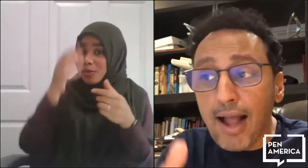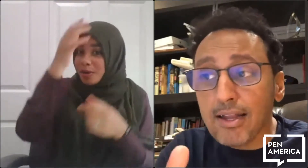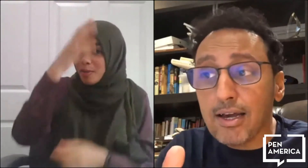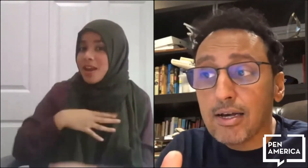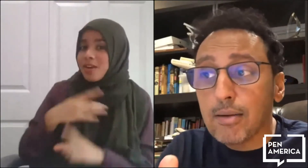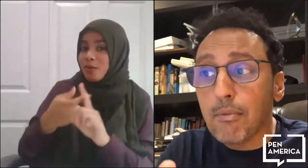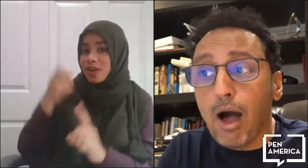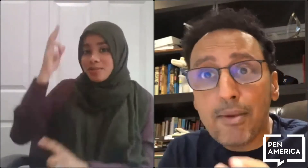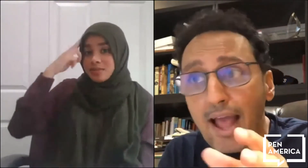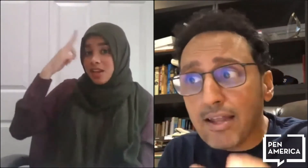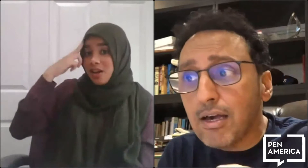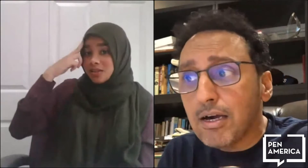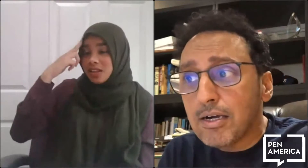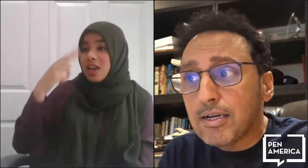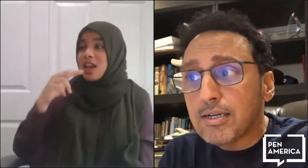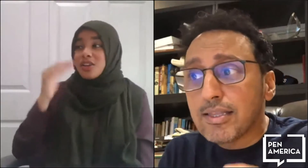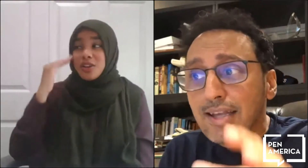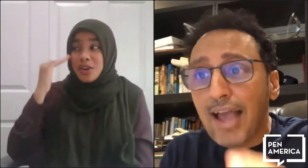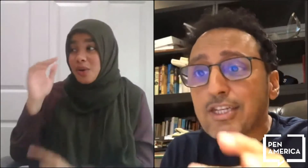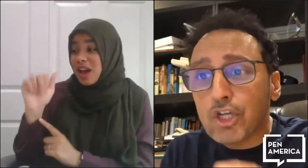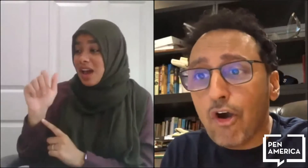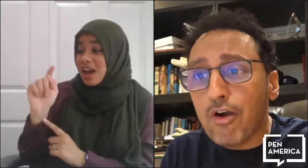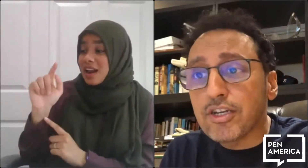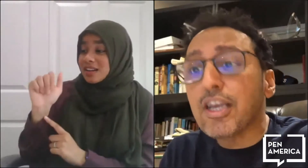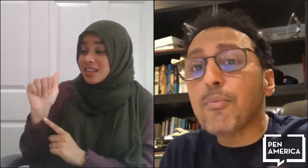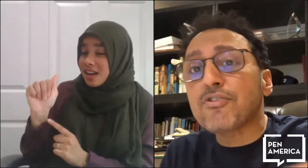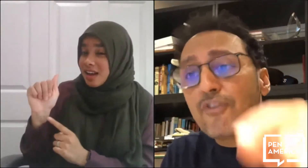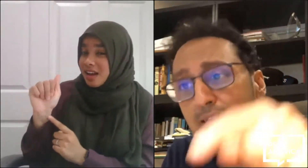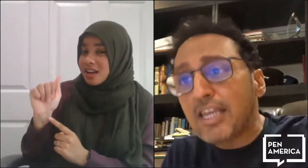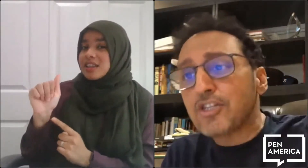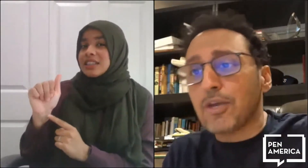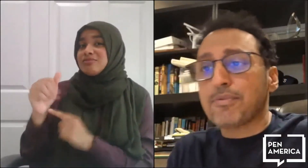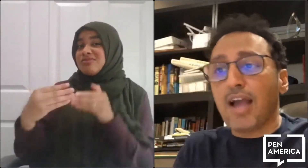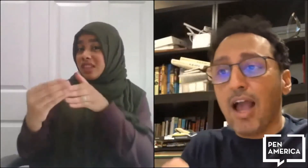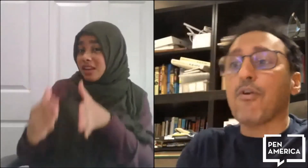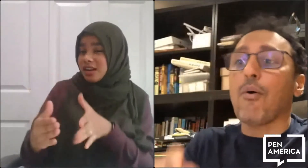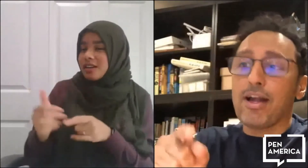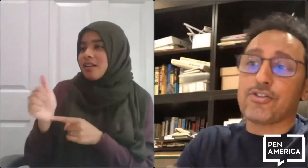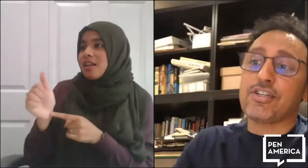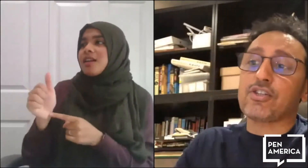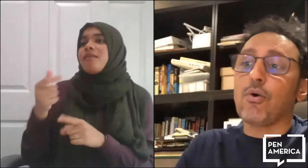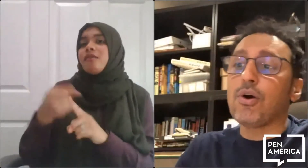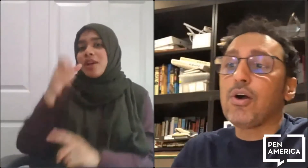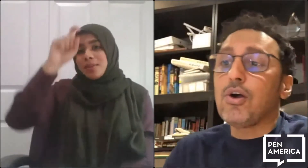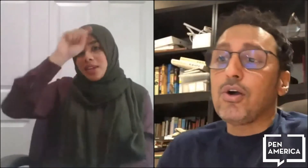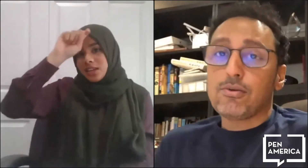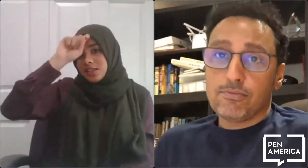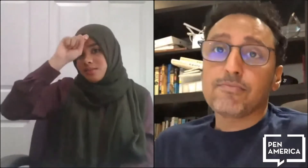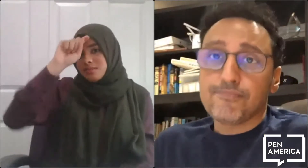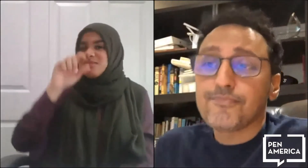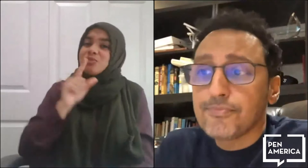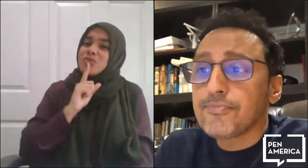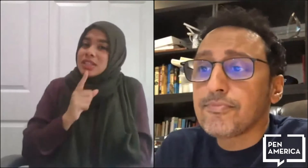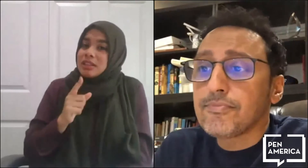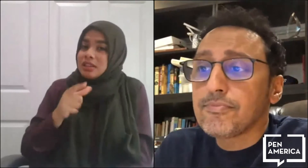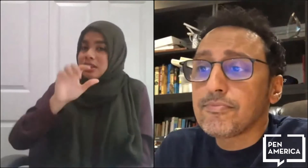and Mohammed Atta. The guy in charge, he was from Egypt, Cairo, actually. So